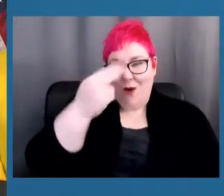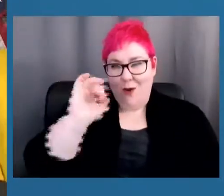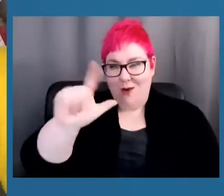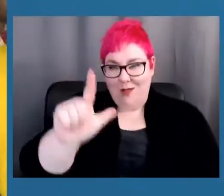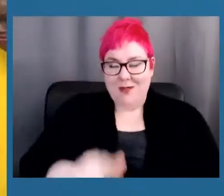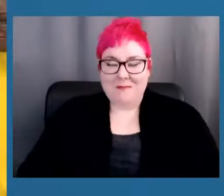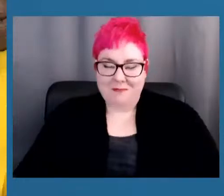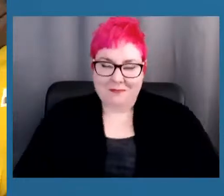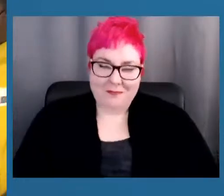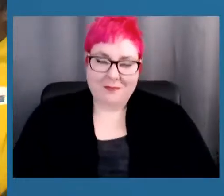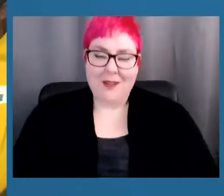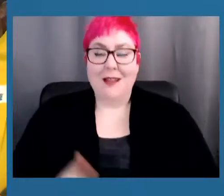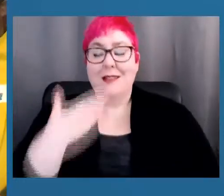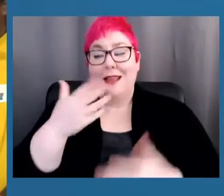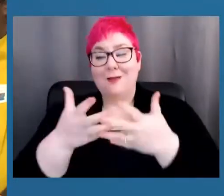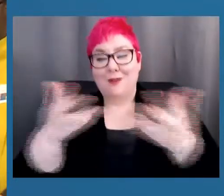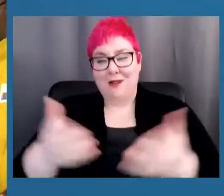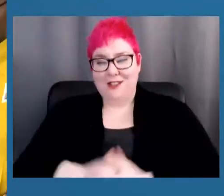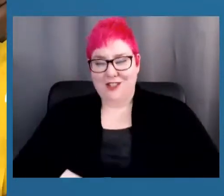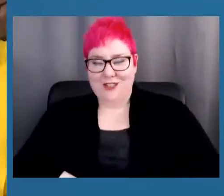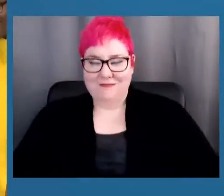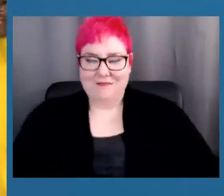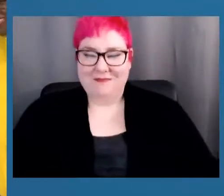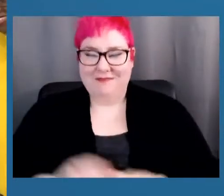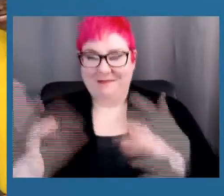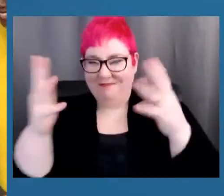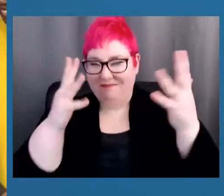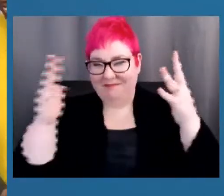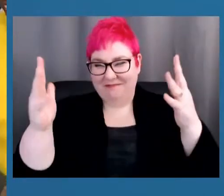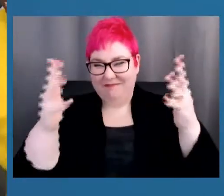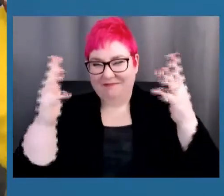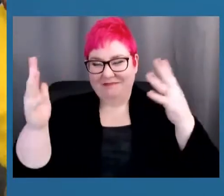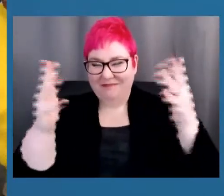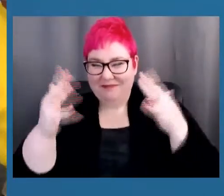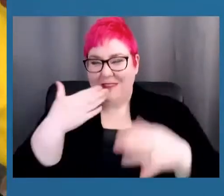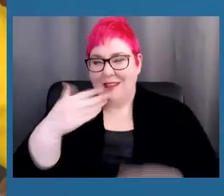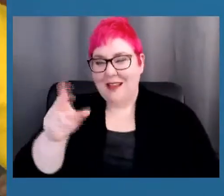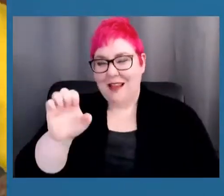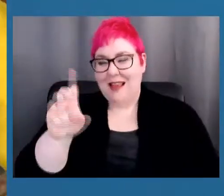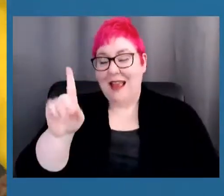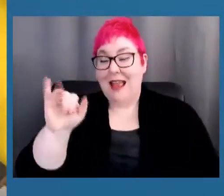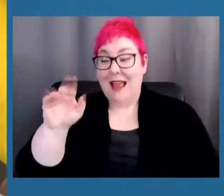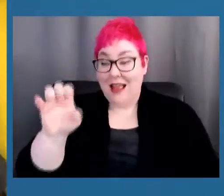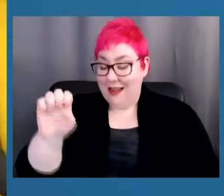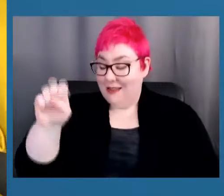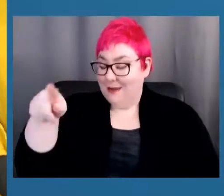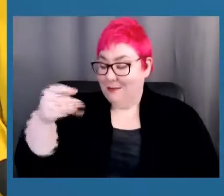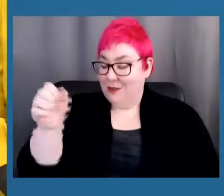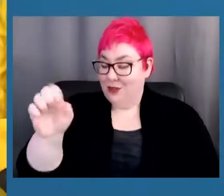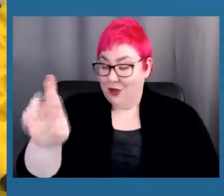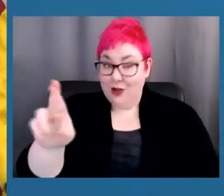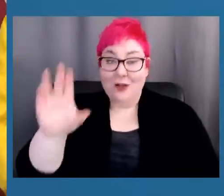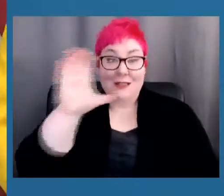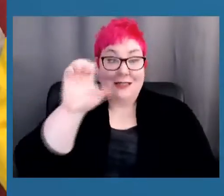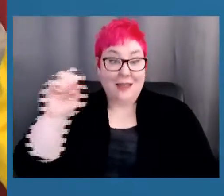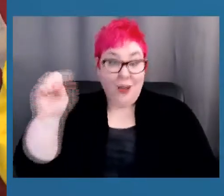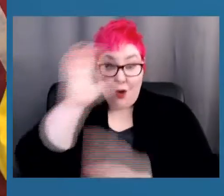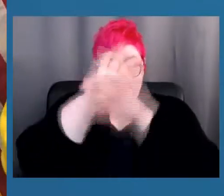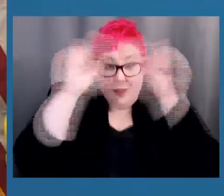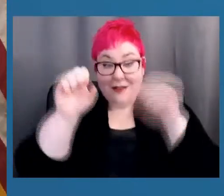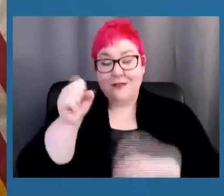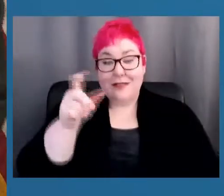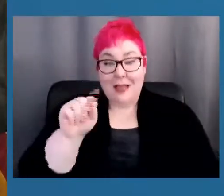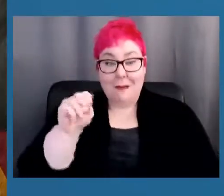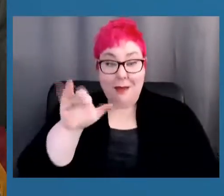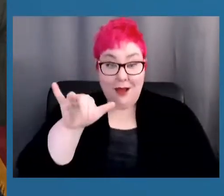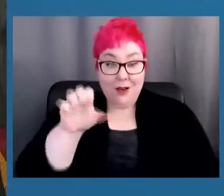much. And I want to thank Dr. Eddie Simpson, the President and CEO of St. Mary's Healthcare. And this